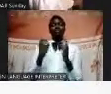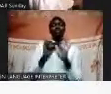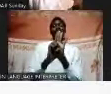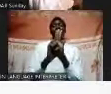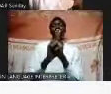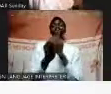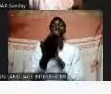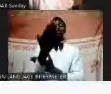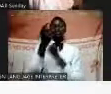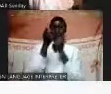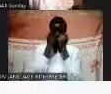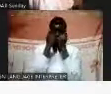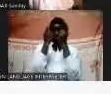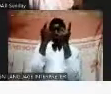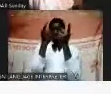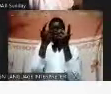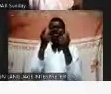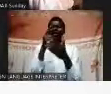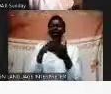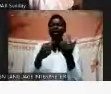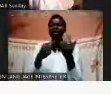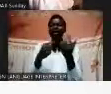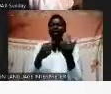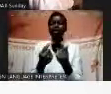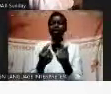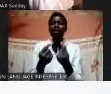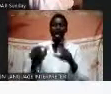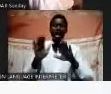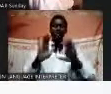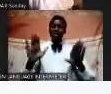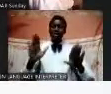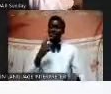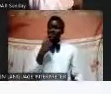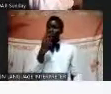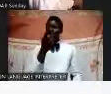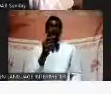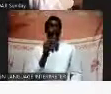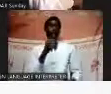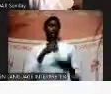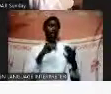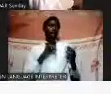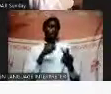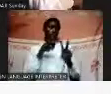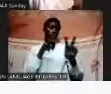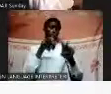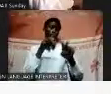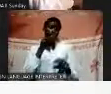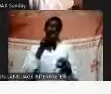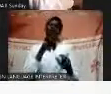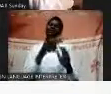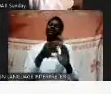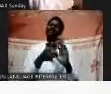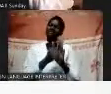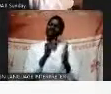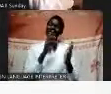And the child will delightfully tell you about what they watched on TV. So these are some of the things that one